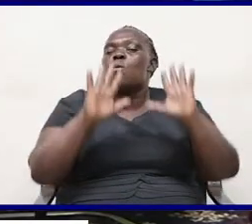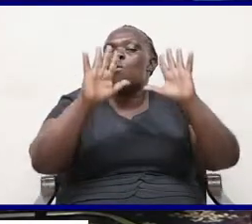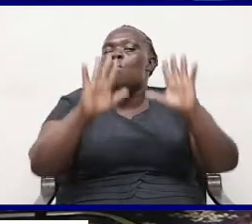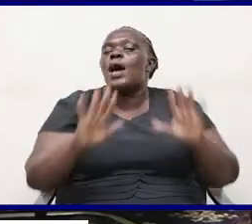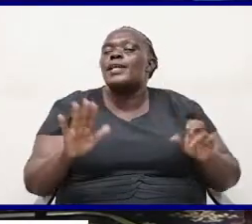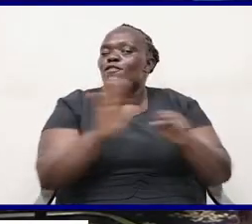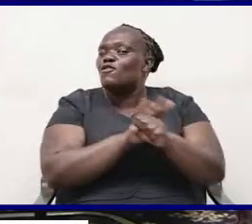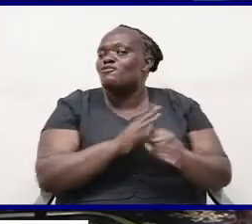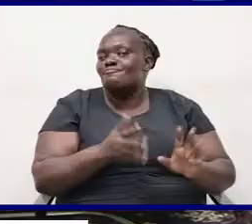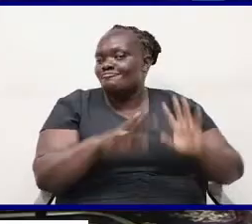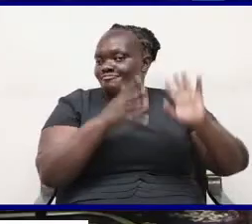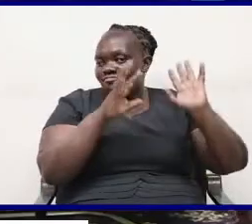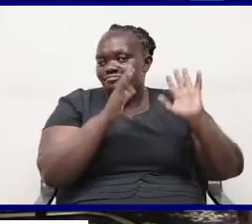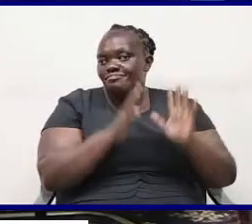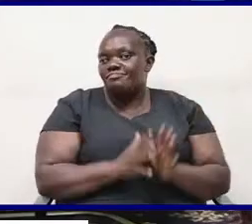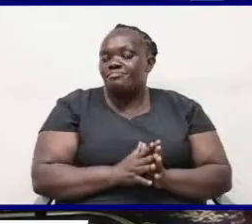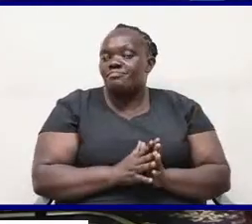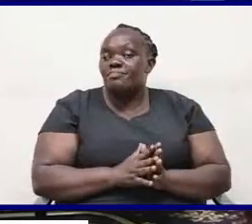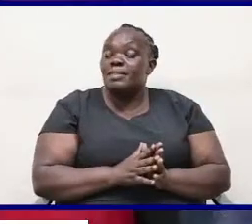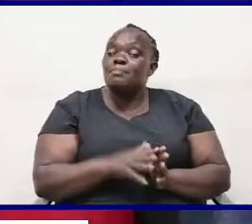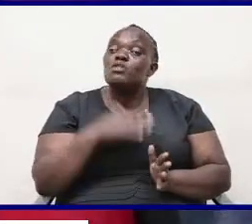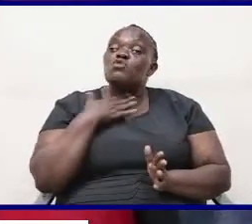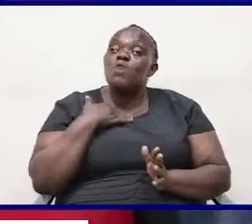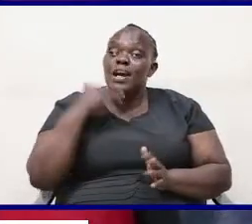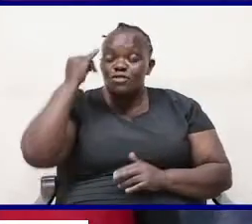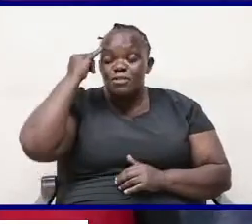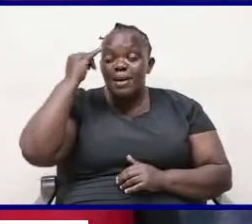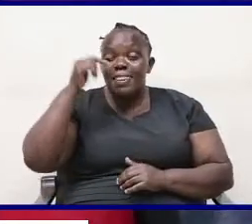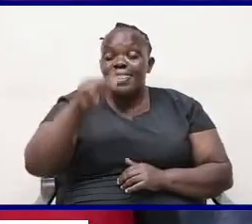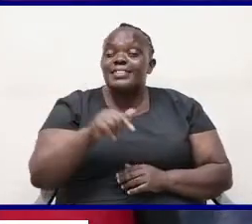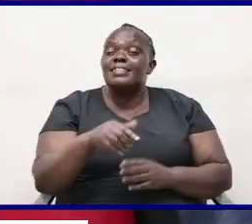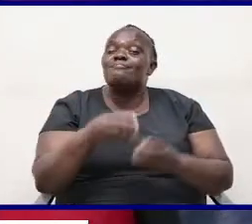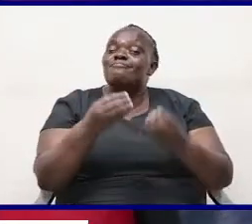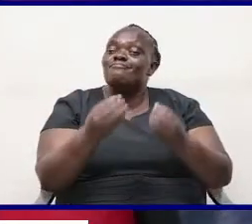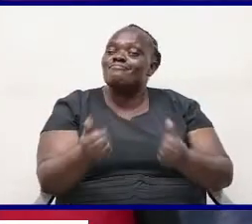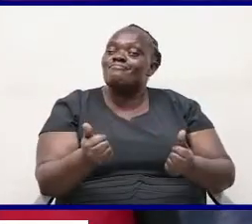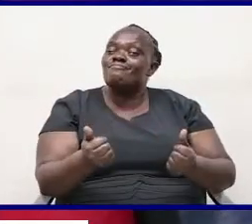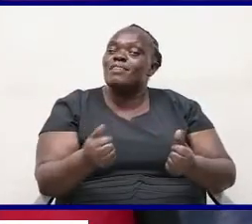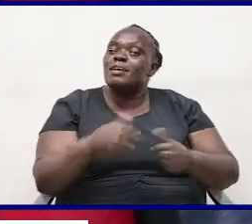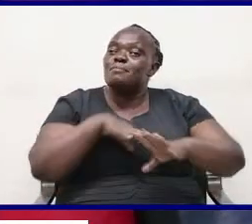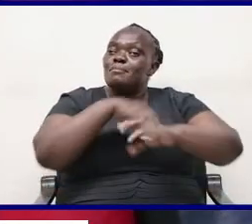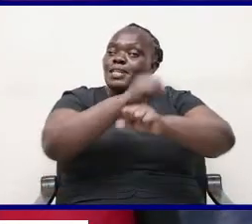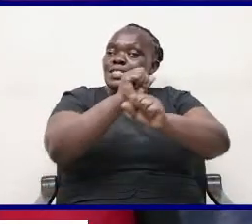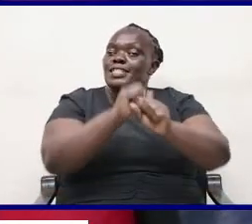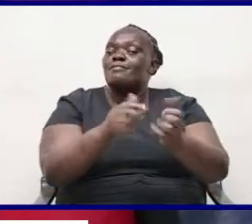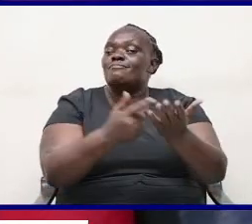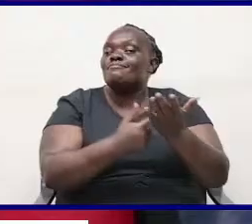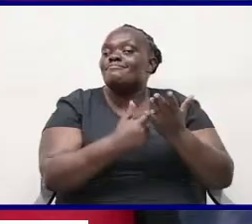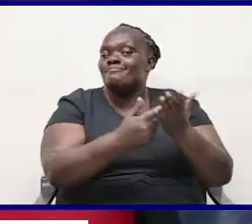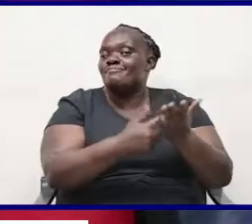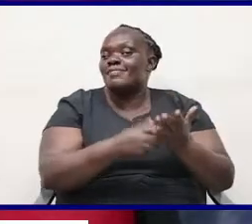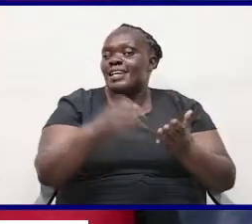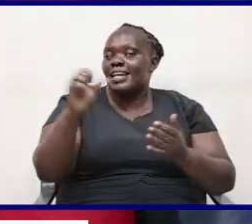Wonderful. Makofi hapo. And I want to imagine this is as a result of our president's engagement with Xi